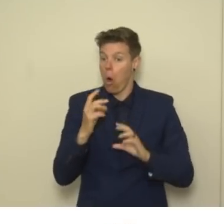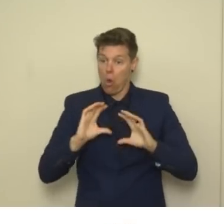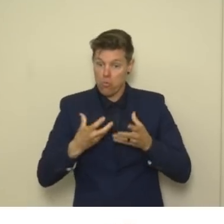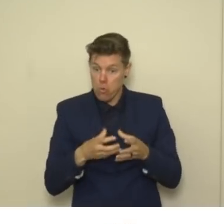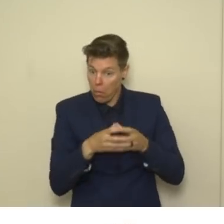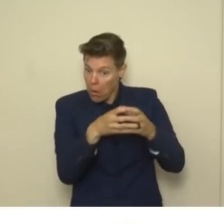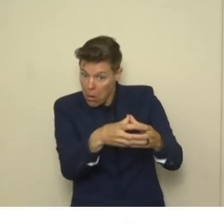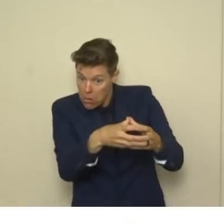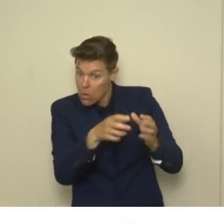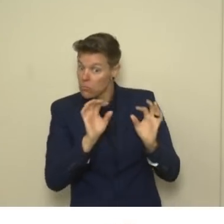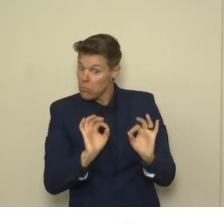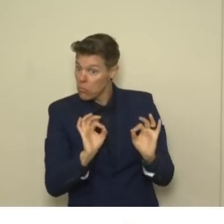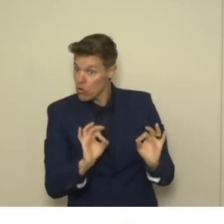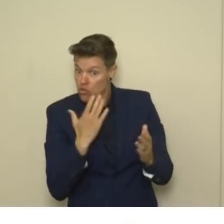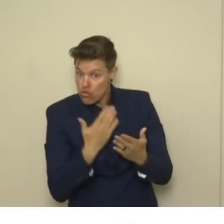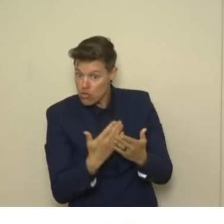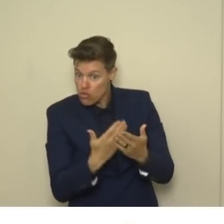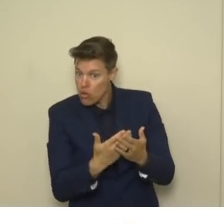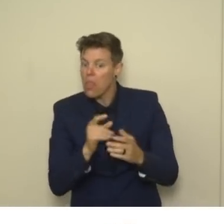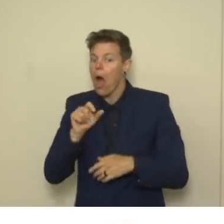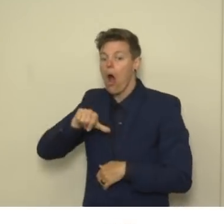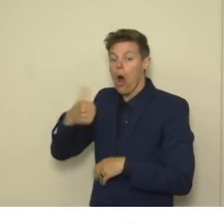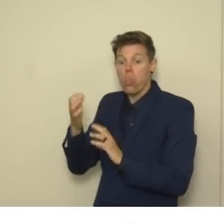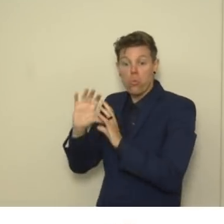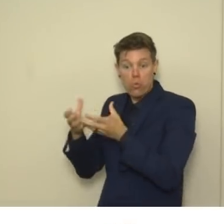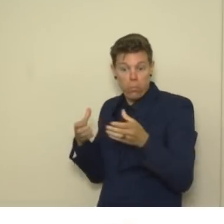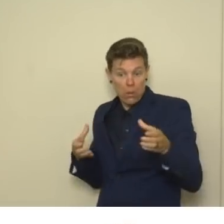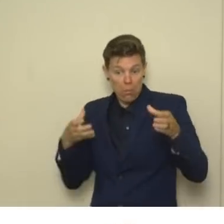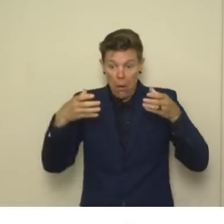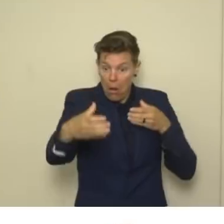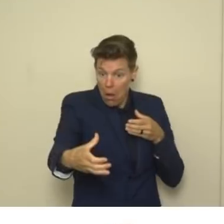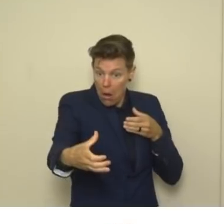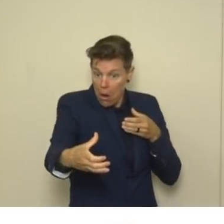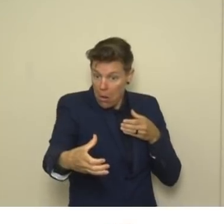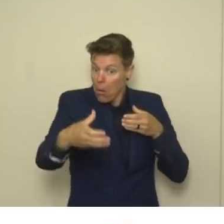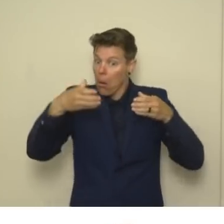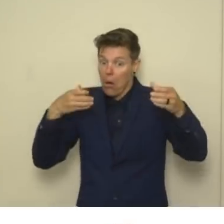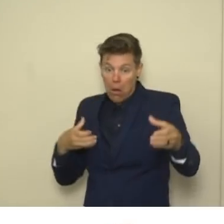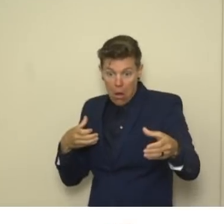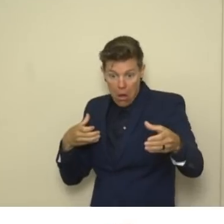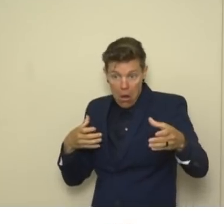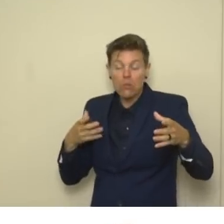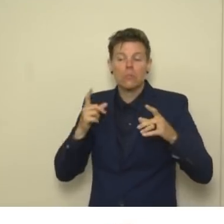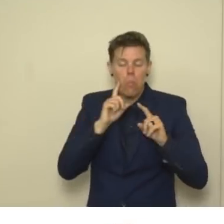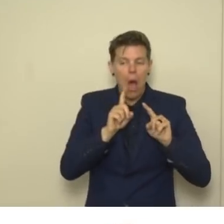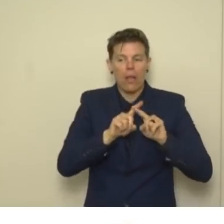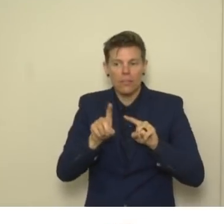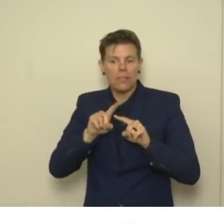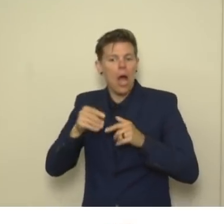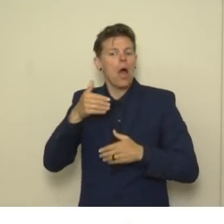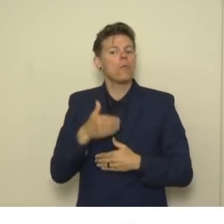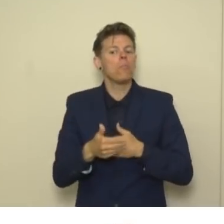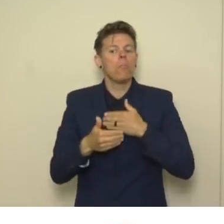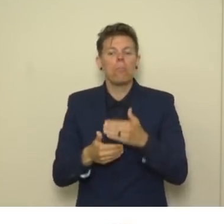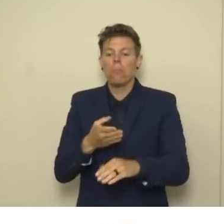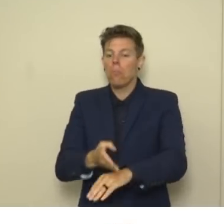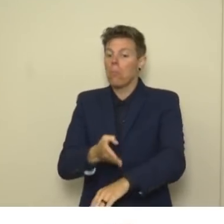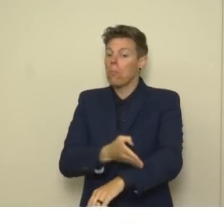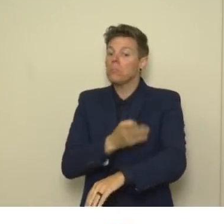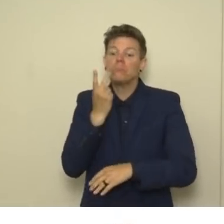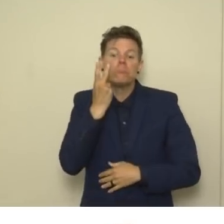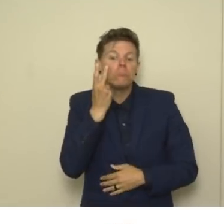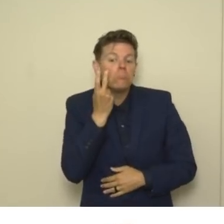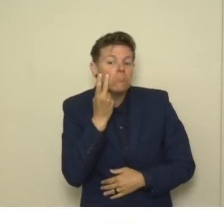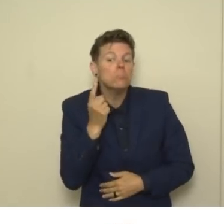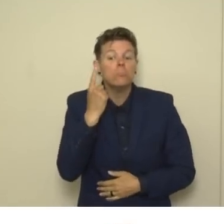build in the next cohort of kids, we're successful, we bring in the next cohort of kids.